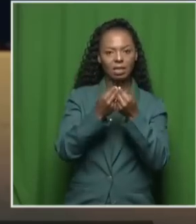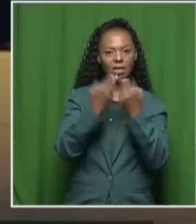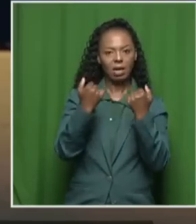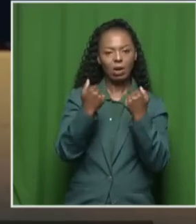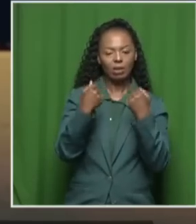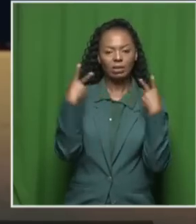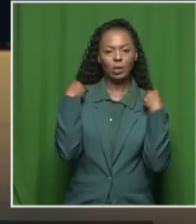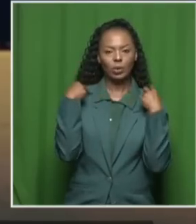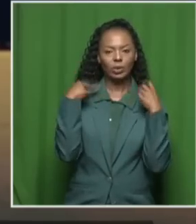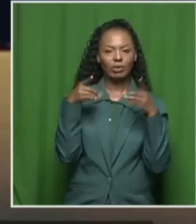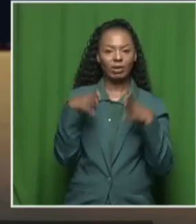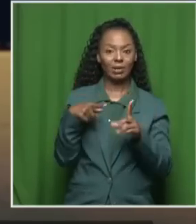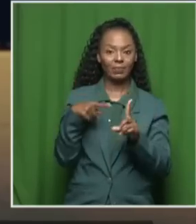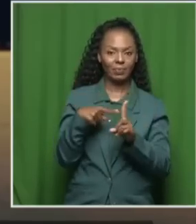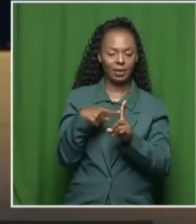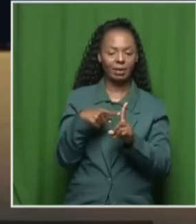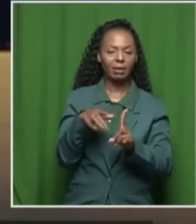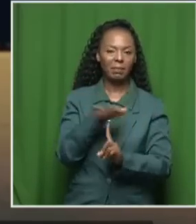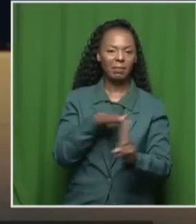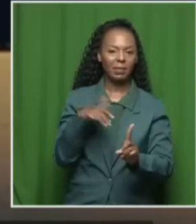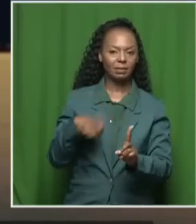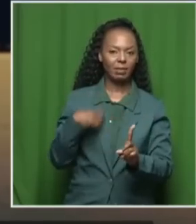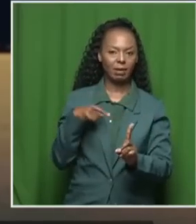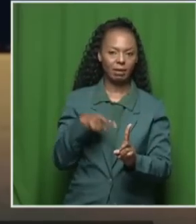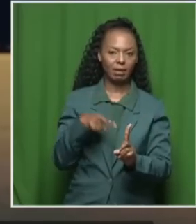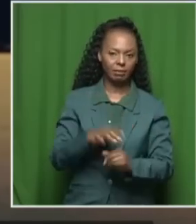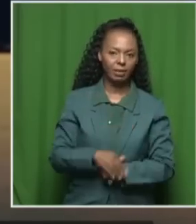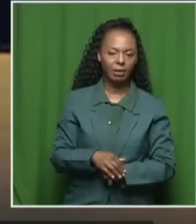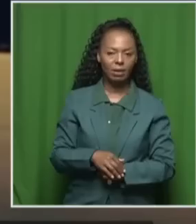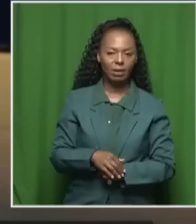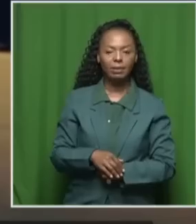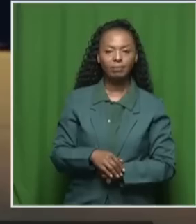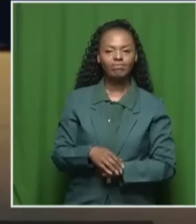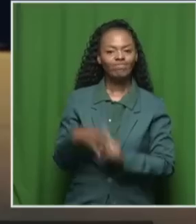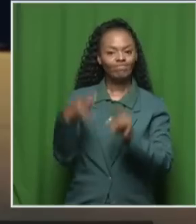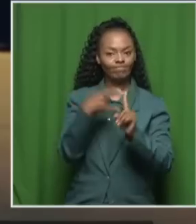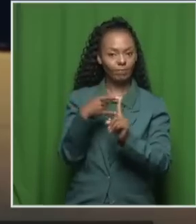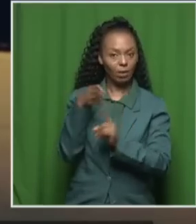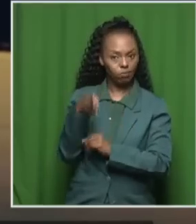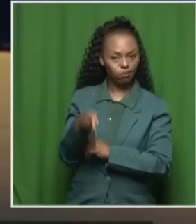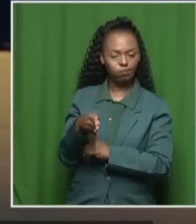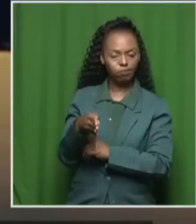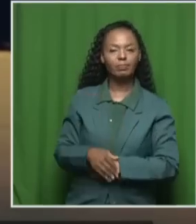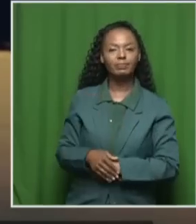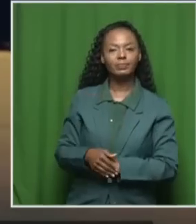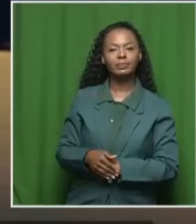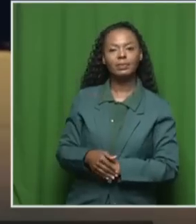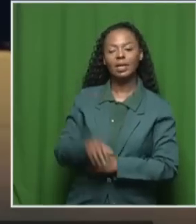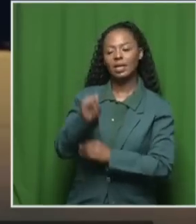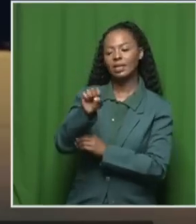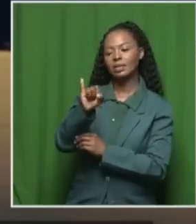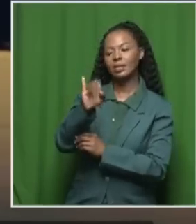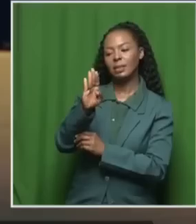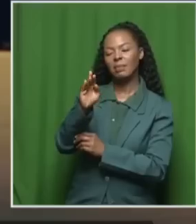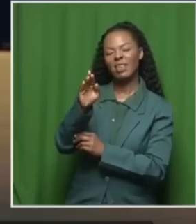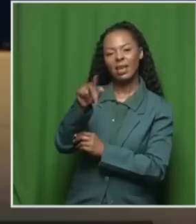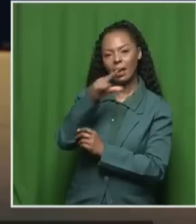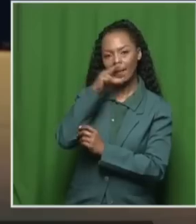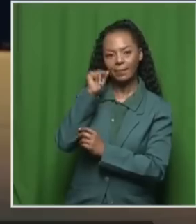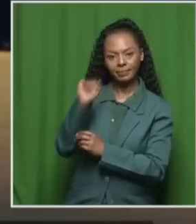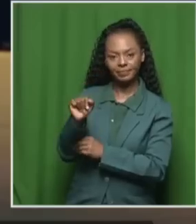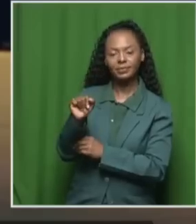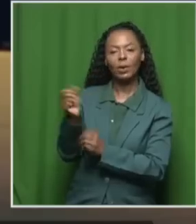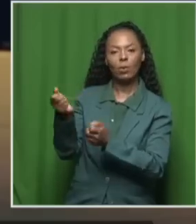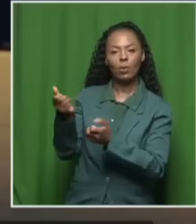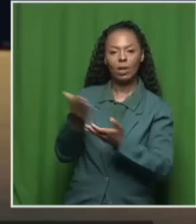Mr. Sibiya, thanks for your time. Welcome to Morning Live. Good morning, Fatima. Mr. Sibiya, if you could just bring us up to speed first